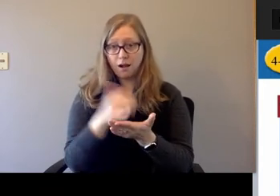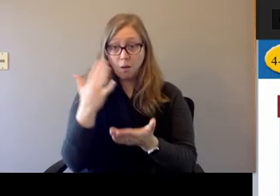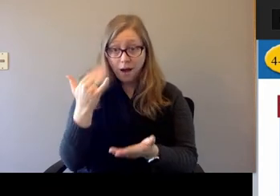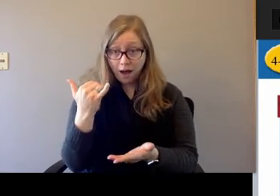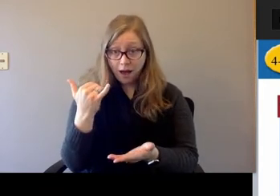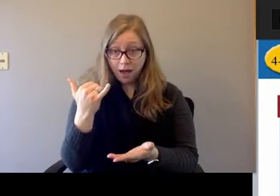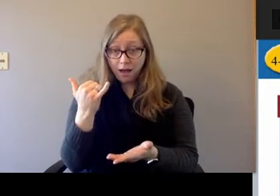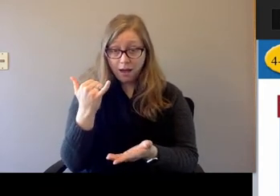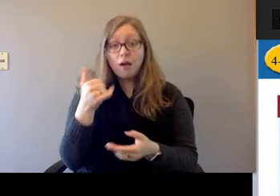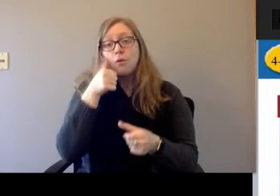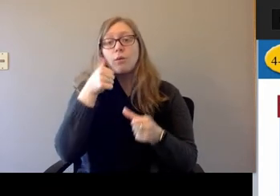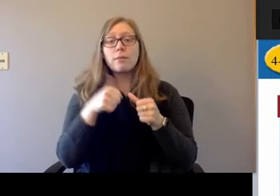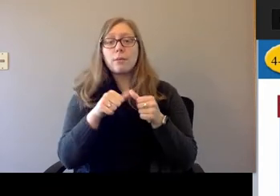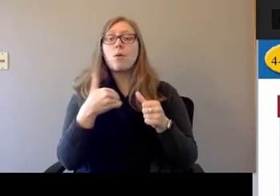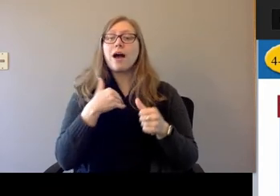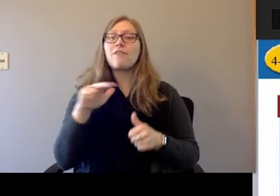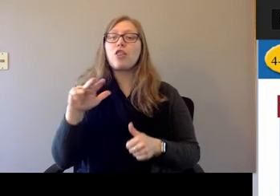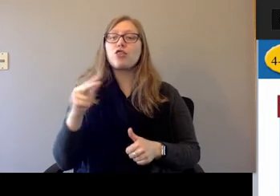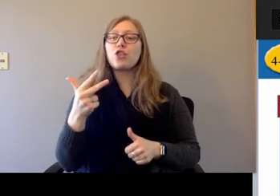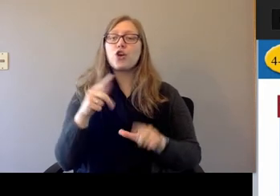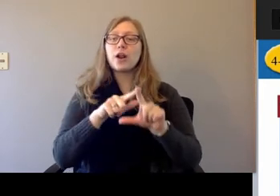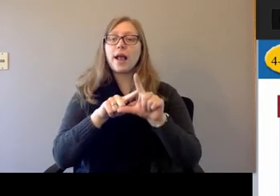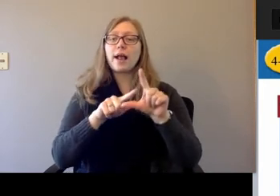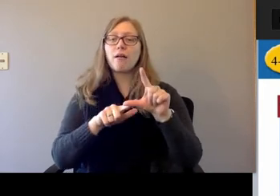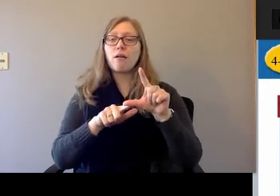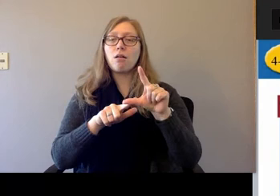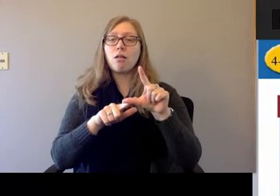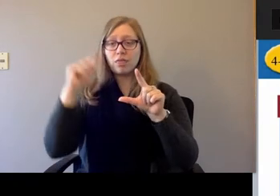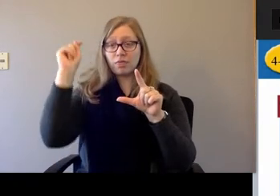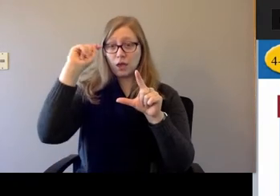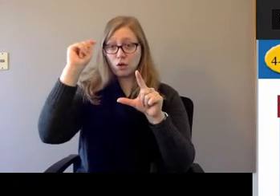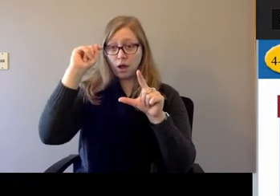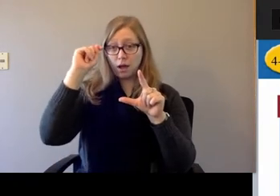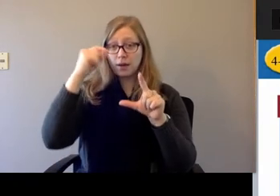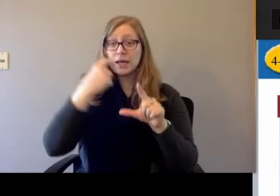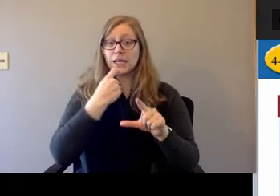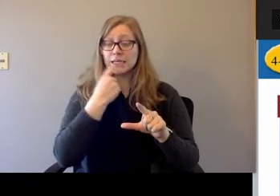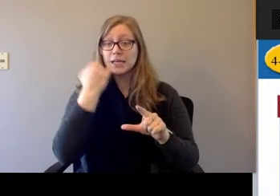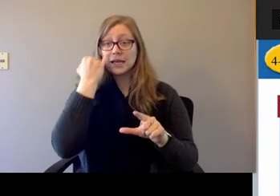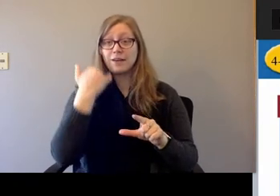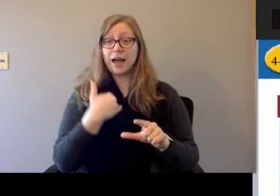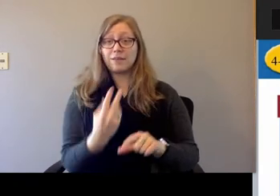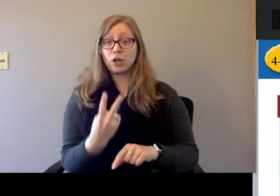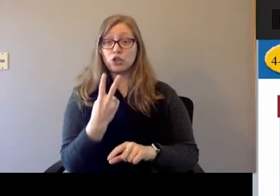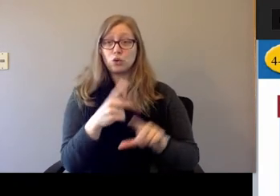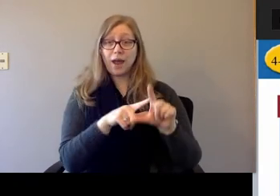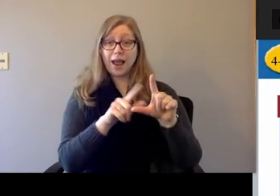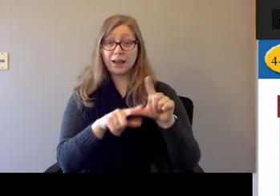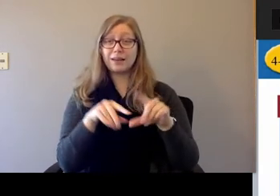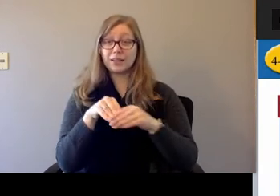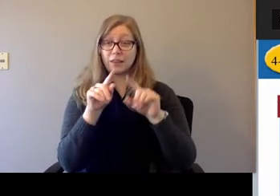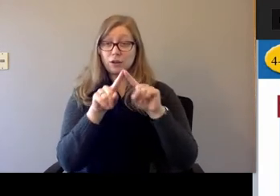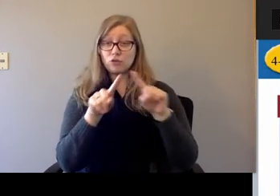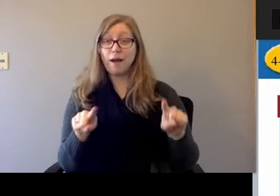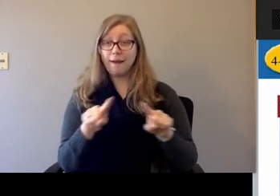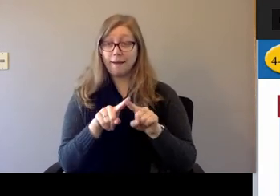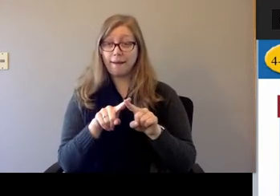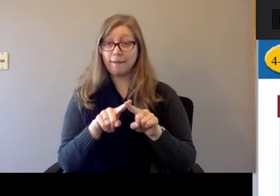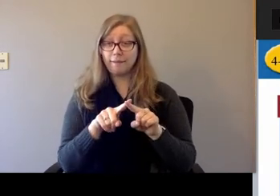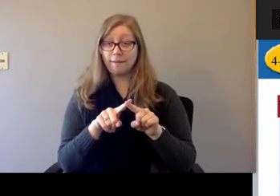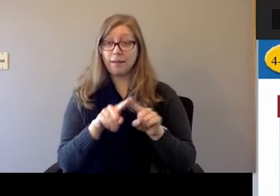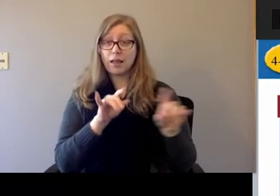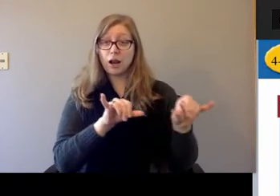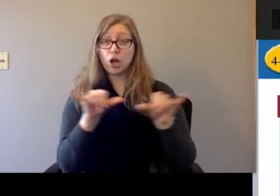we have that third angle theorem that says if I have two angles in a triangle that are congruent to two other angles in the